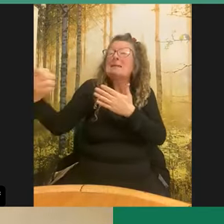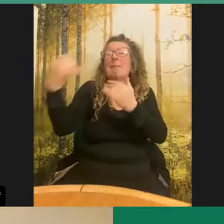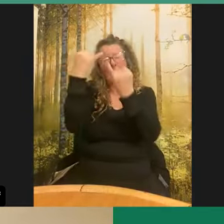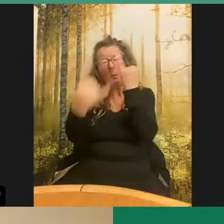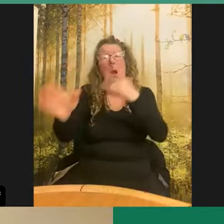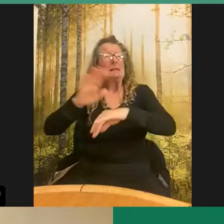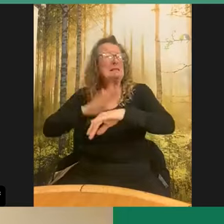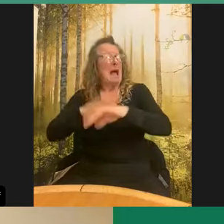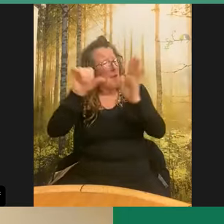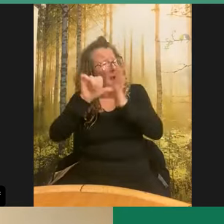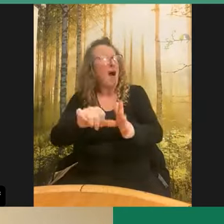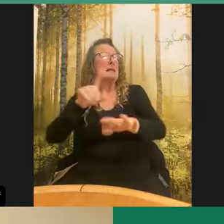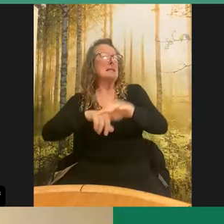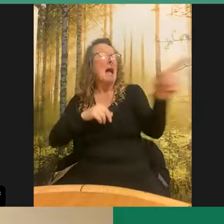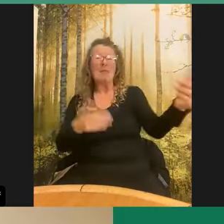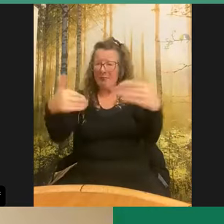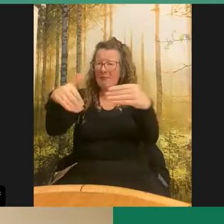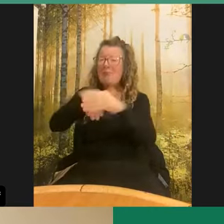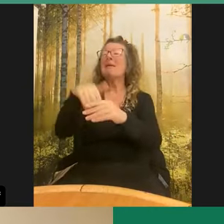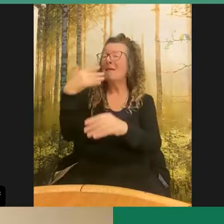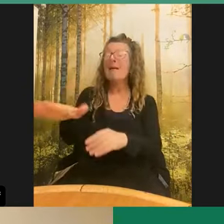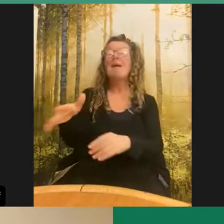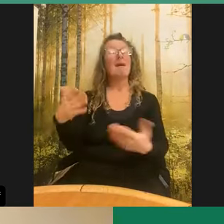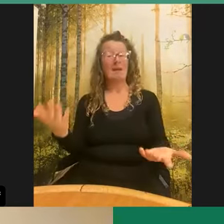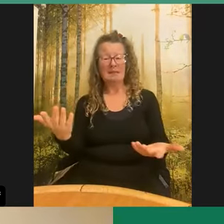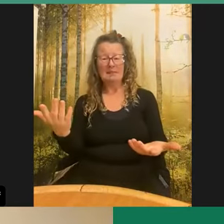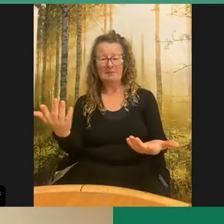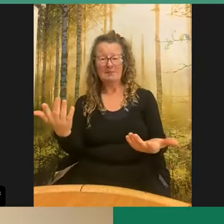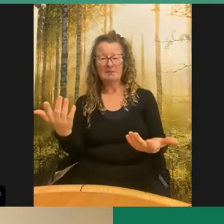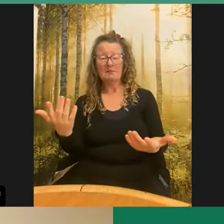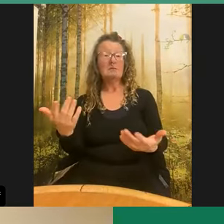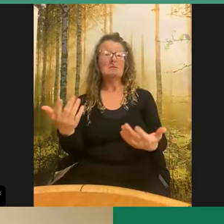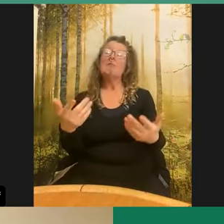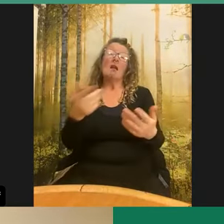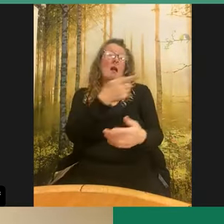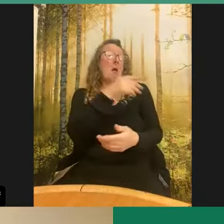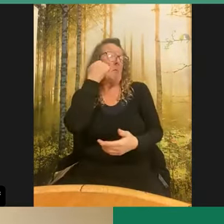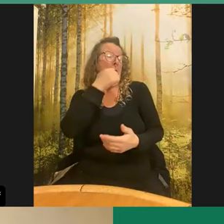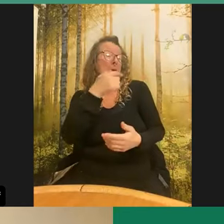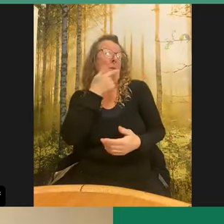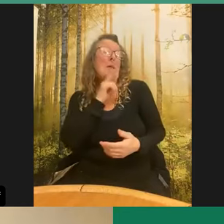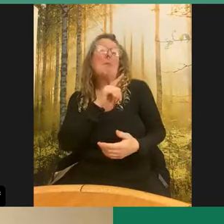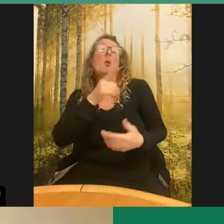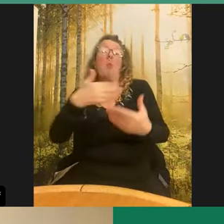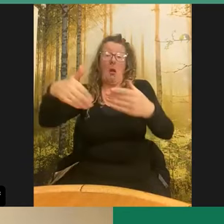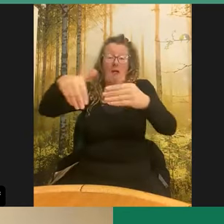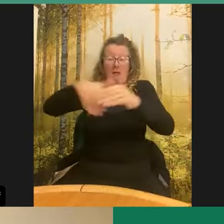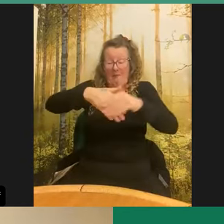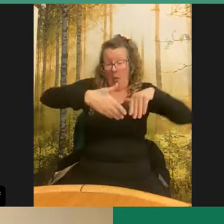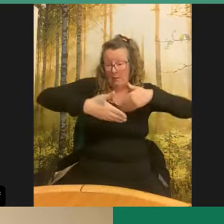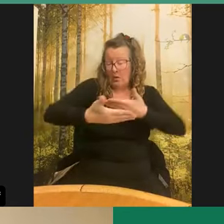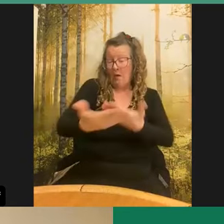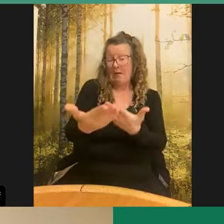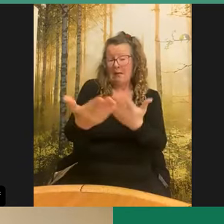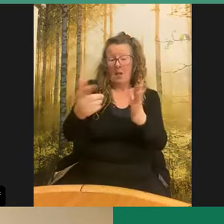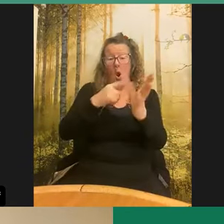why in the military room I show how not even just Black people serving in auxiliary spaces in the Caribbean. I've got a female officer